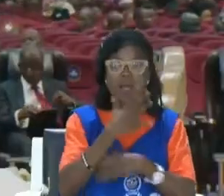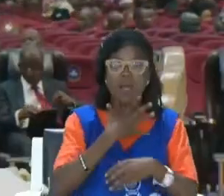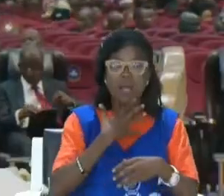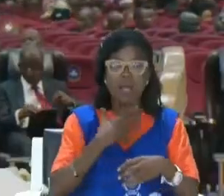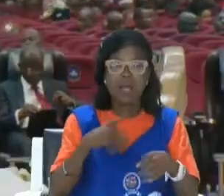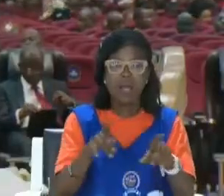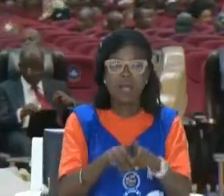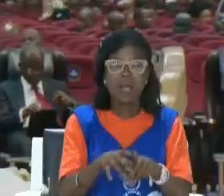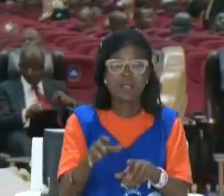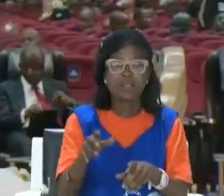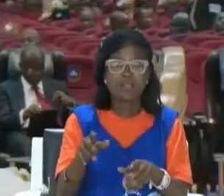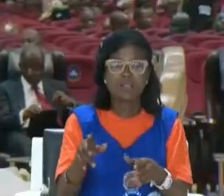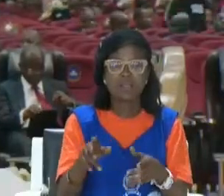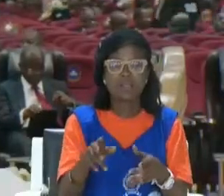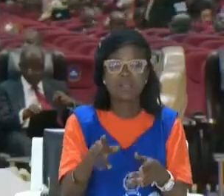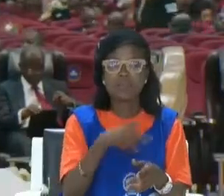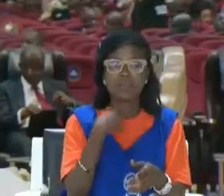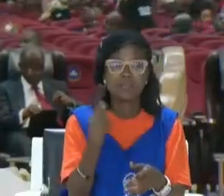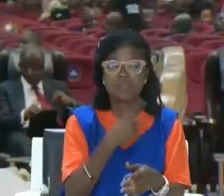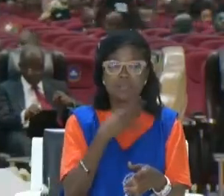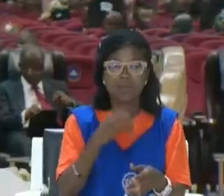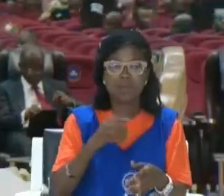God will begin to lay hands.